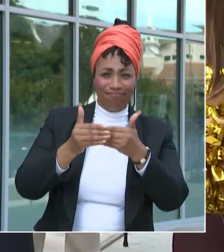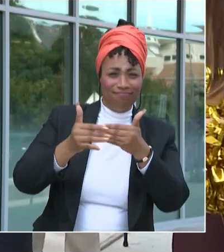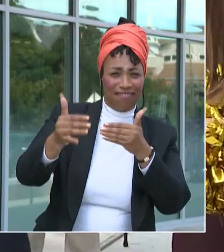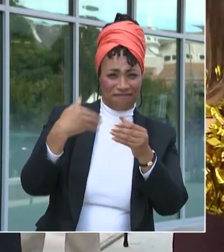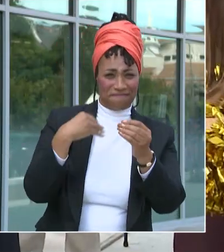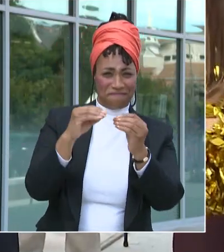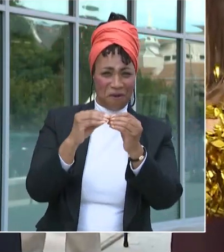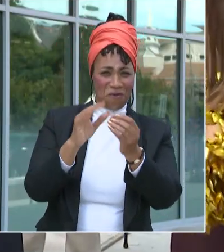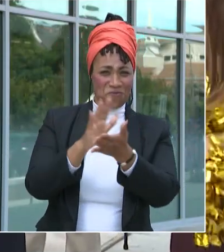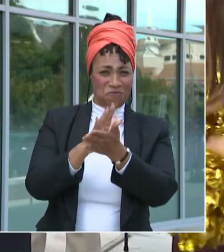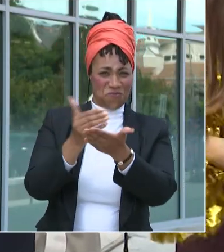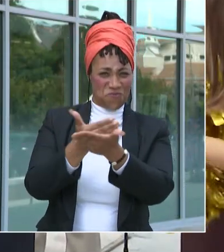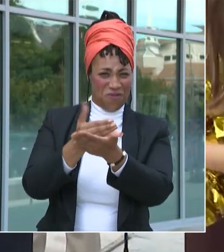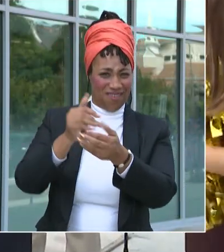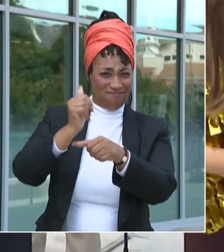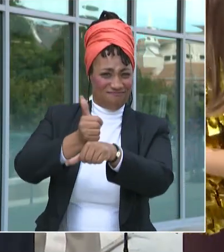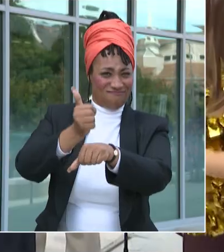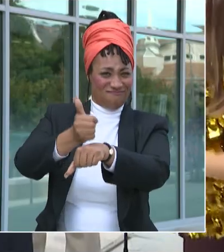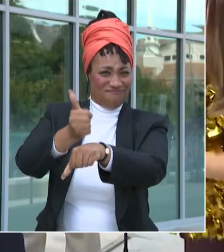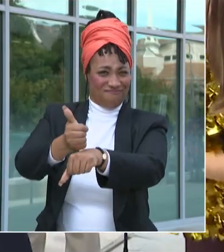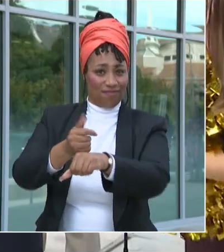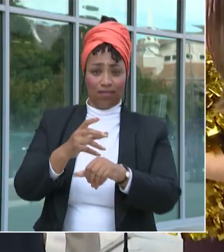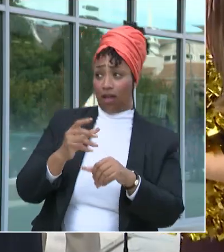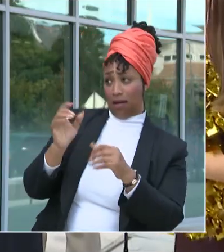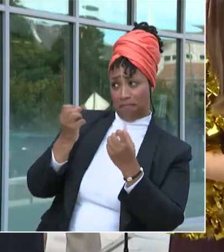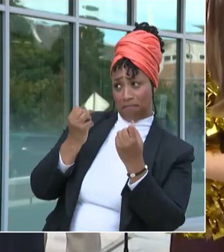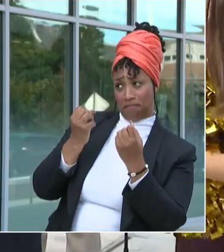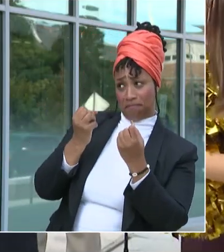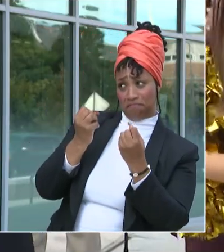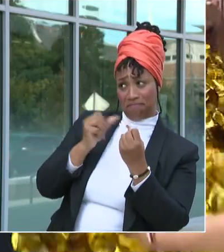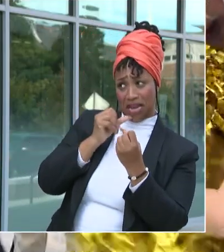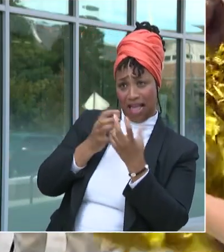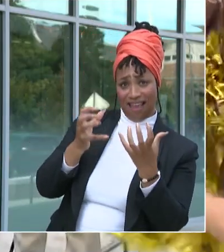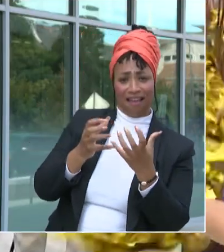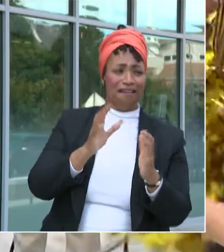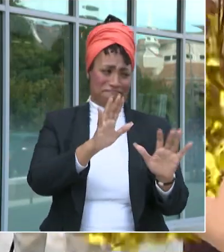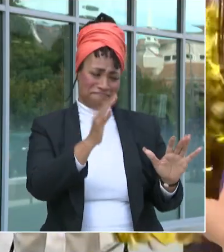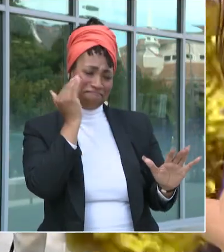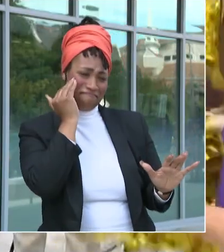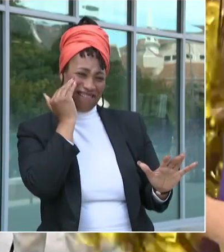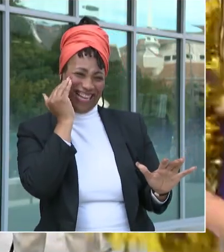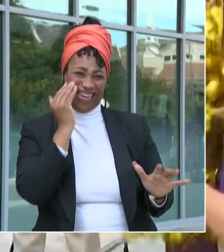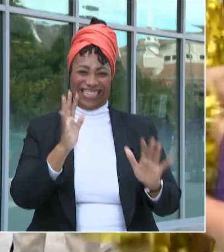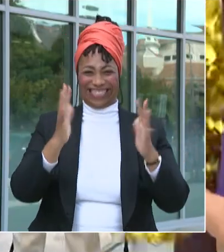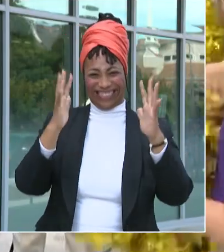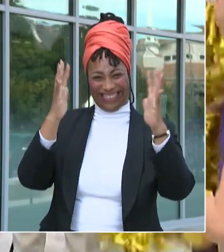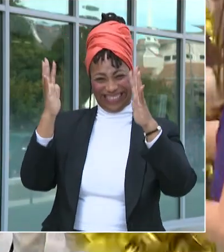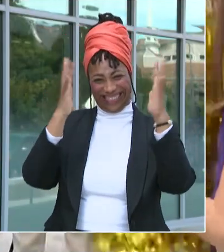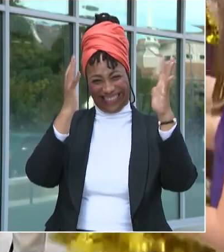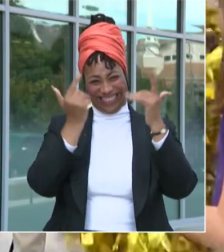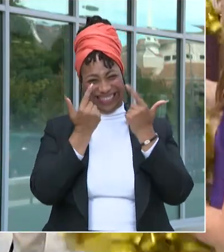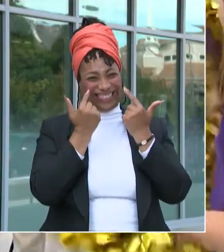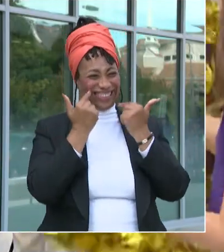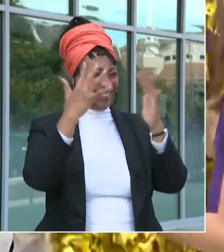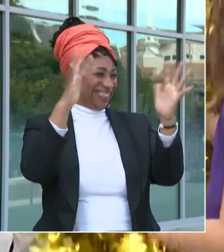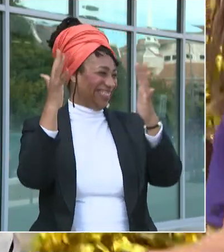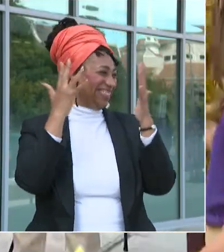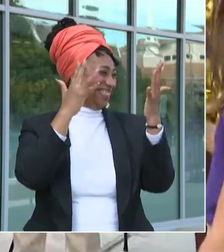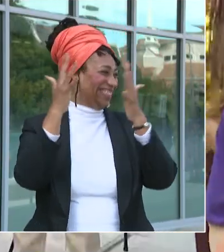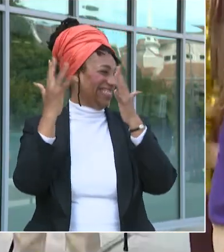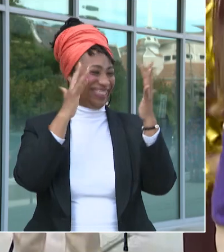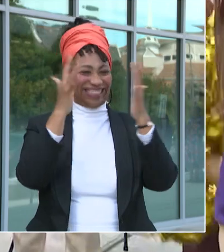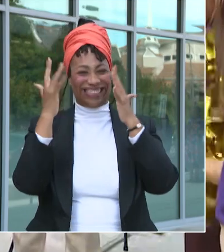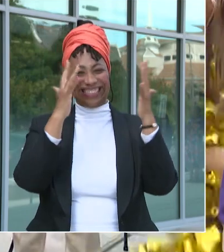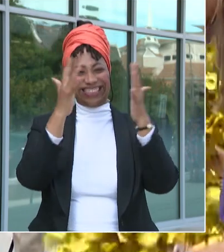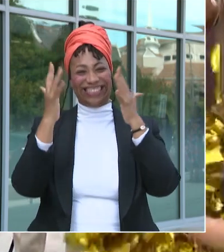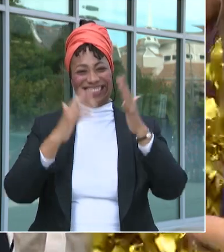not many, but some. I'm going to turn it back over to Mayor Bowser. Thank you. And I want to invite Director Hunter.